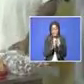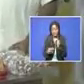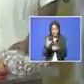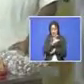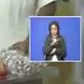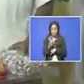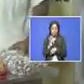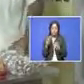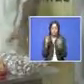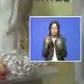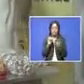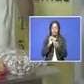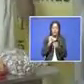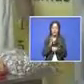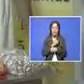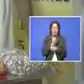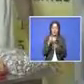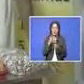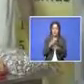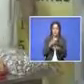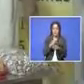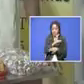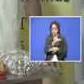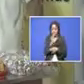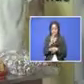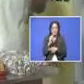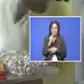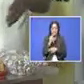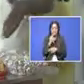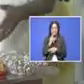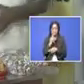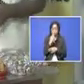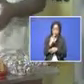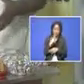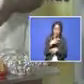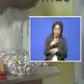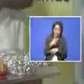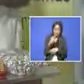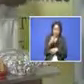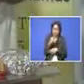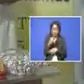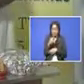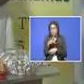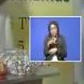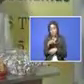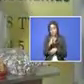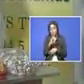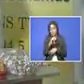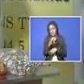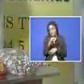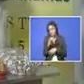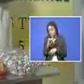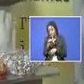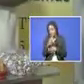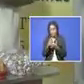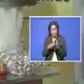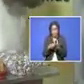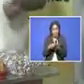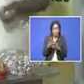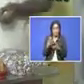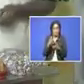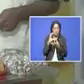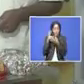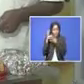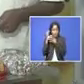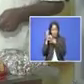our regular Christmas candies of red, white, and green. We have varieties of Benny cakes, peanut cakes, coconut cakes. The coconut creams we